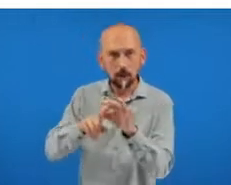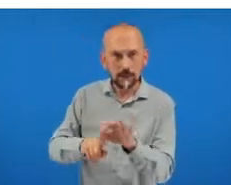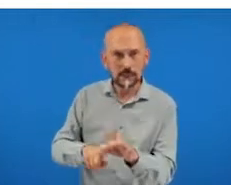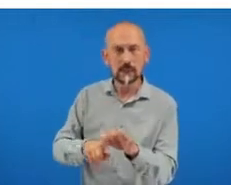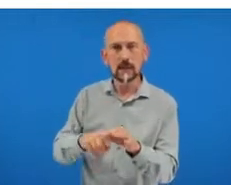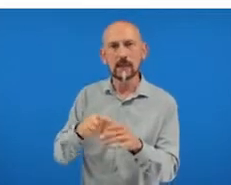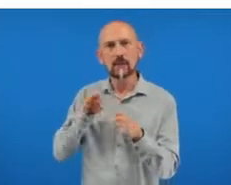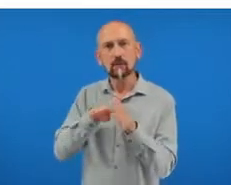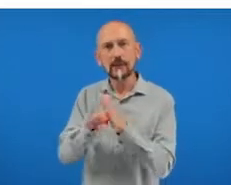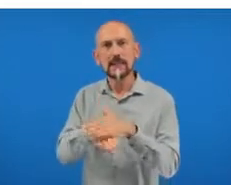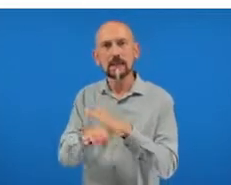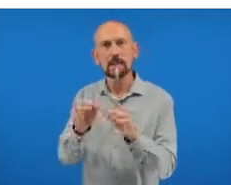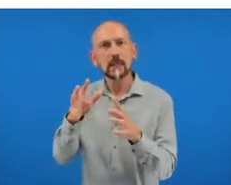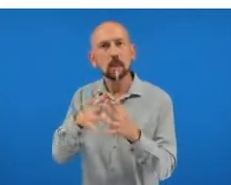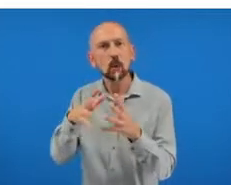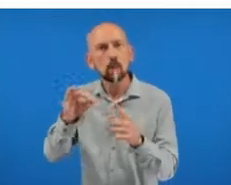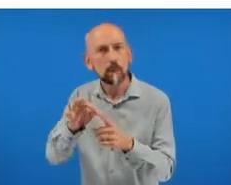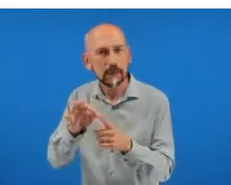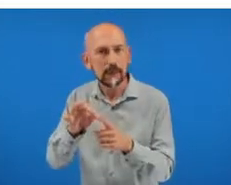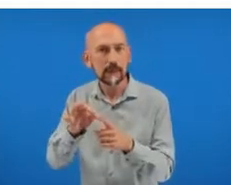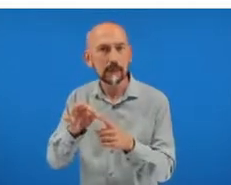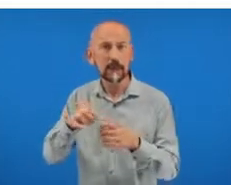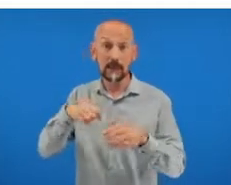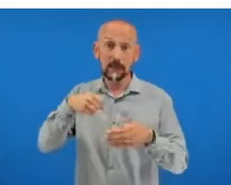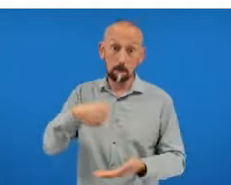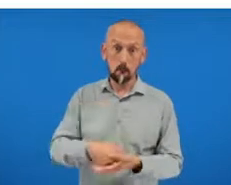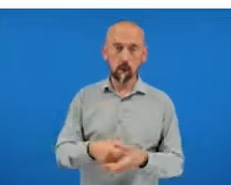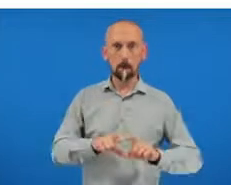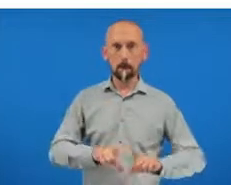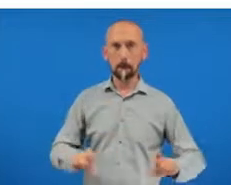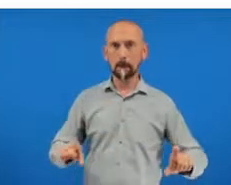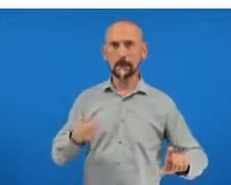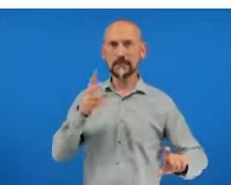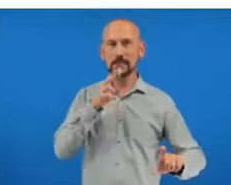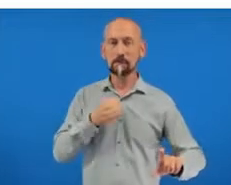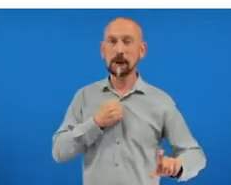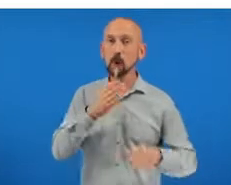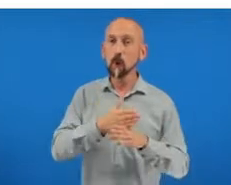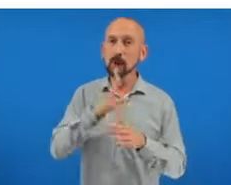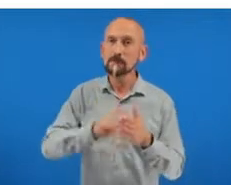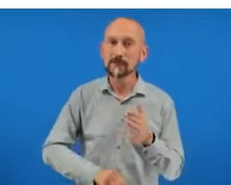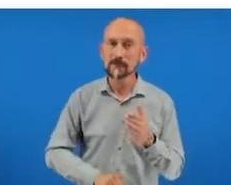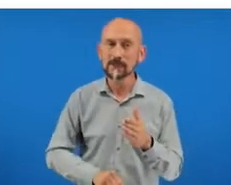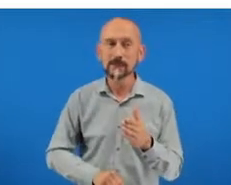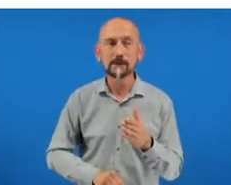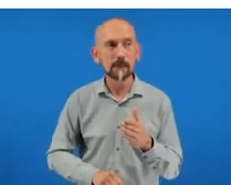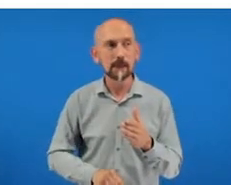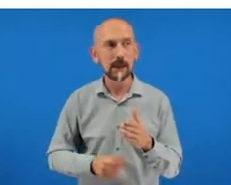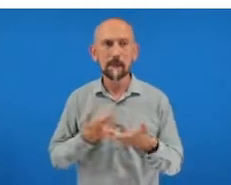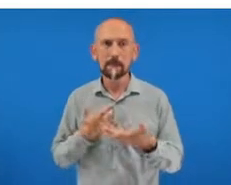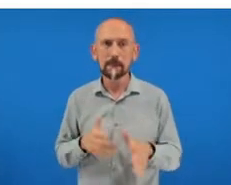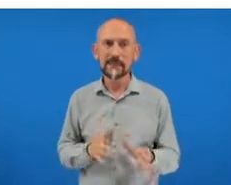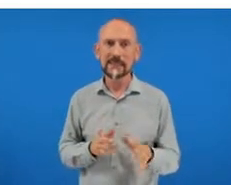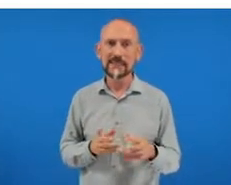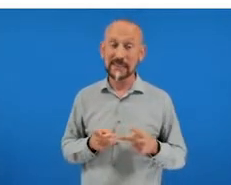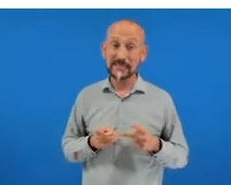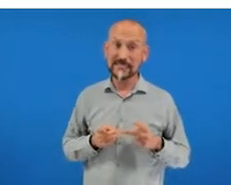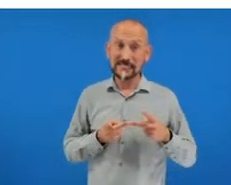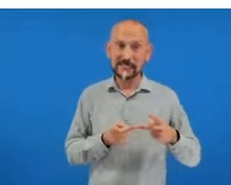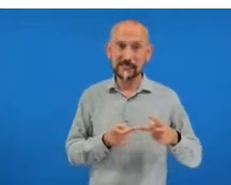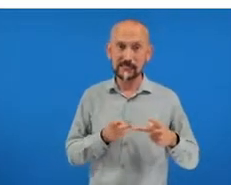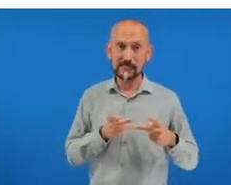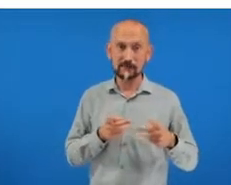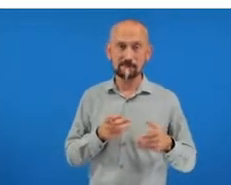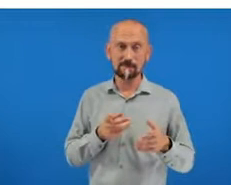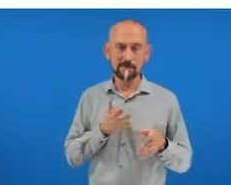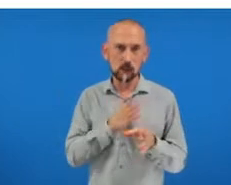alongside at the bottom, you can see my work experiences. So I was an assistant up until